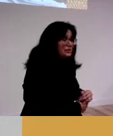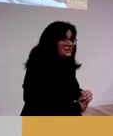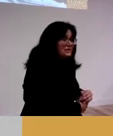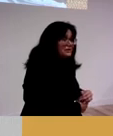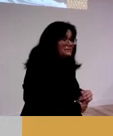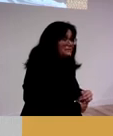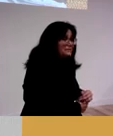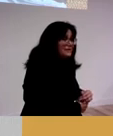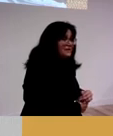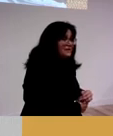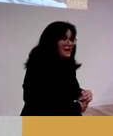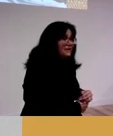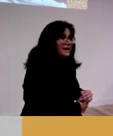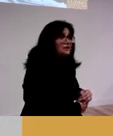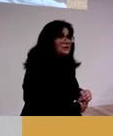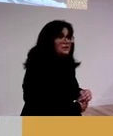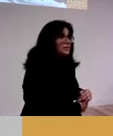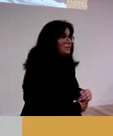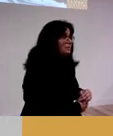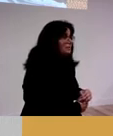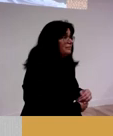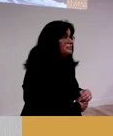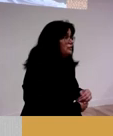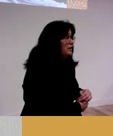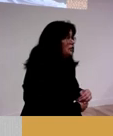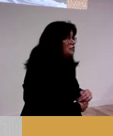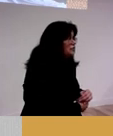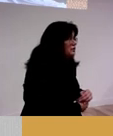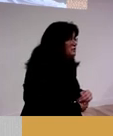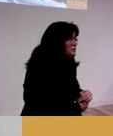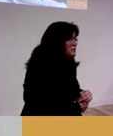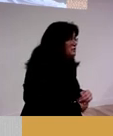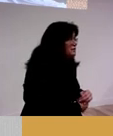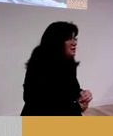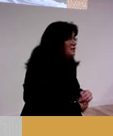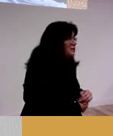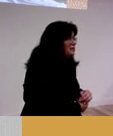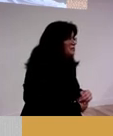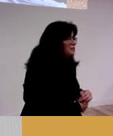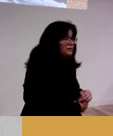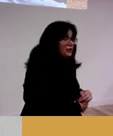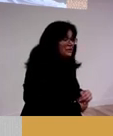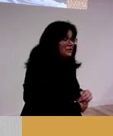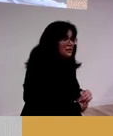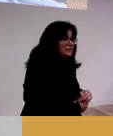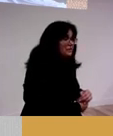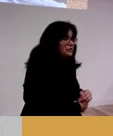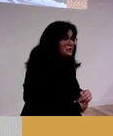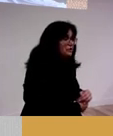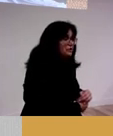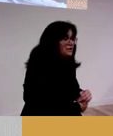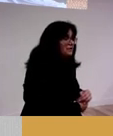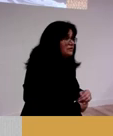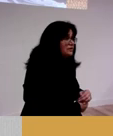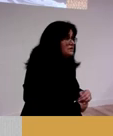Aboriginal organisation. And actually Mum saw my uncle first, didn't find him attractive, which